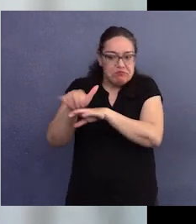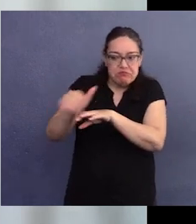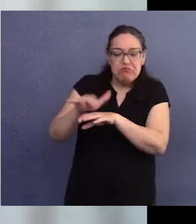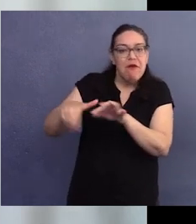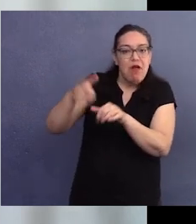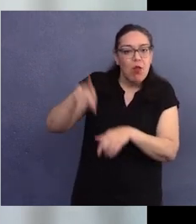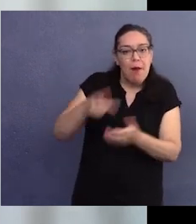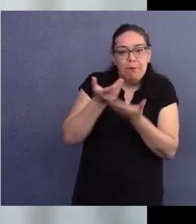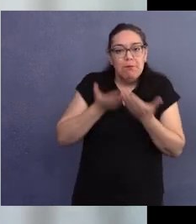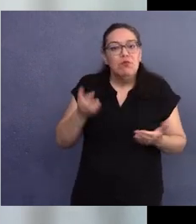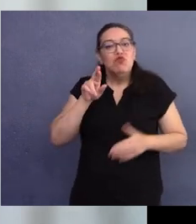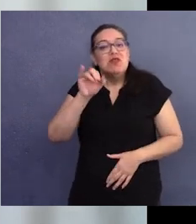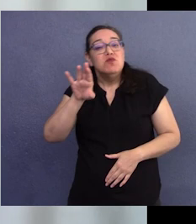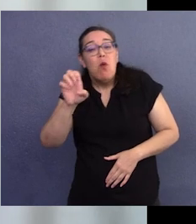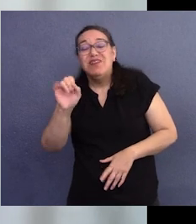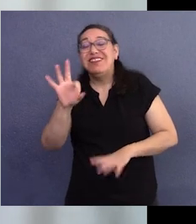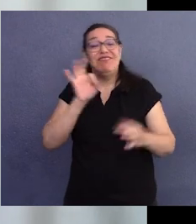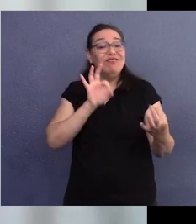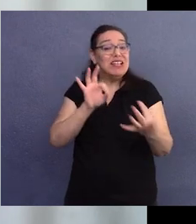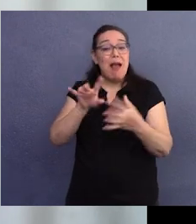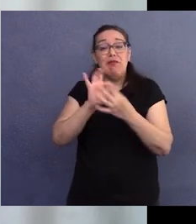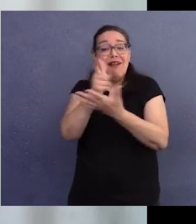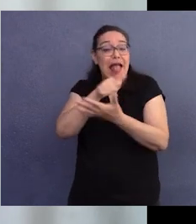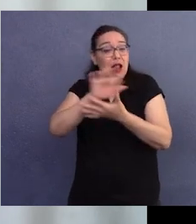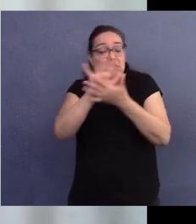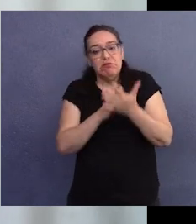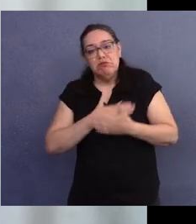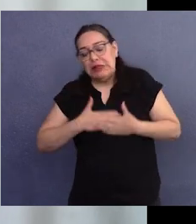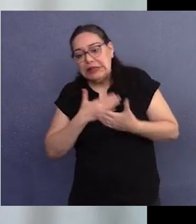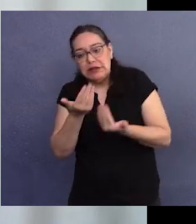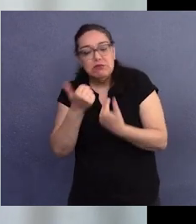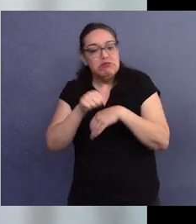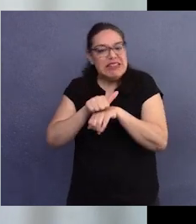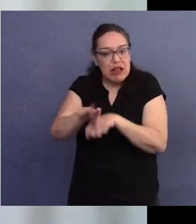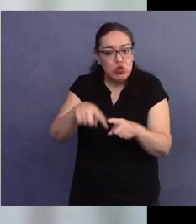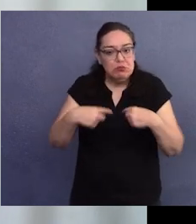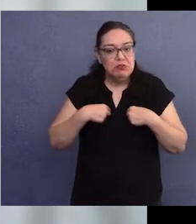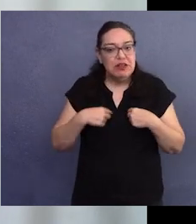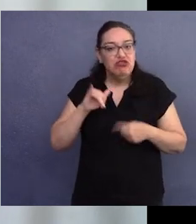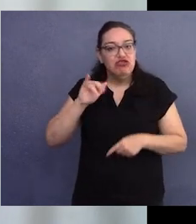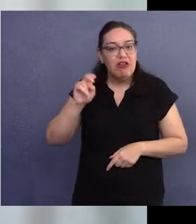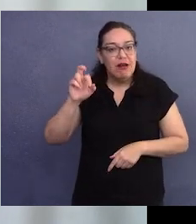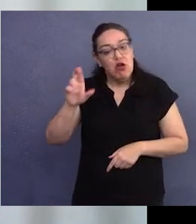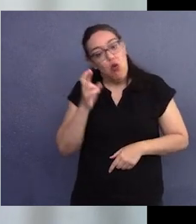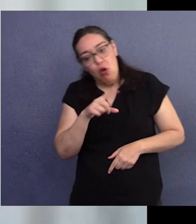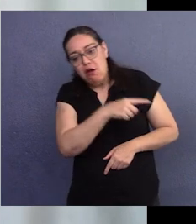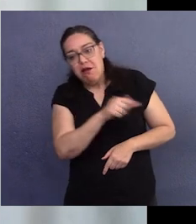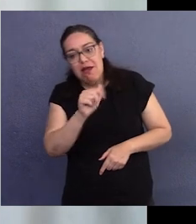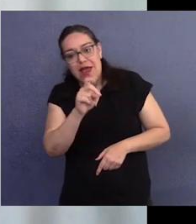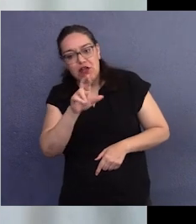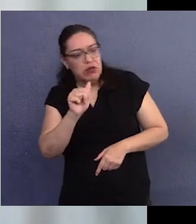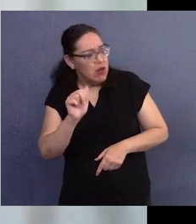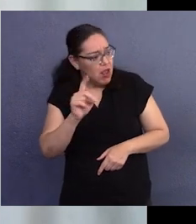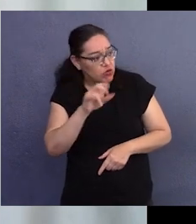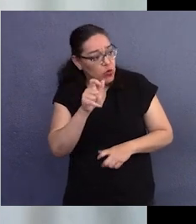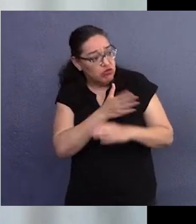resources. If you have feedback about anything, please send it to me or Andrea. Do you want to share your email